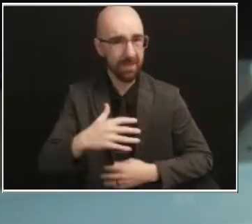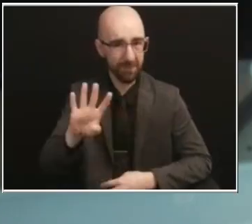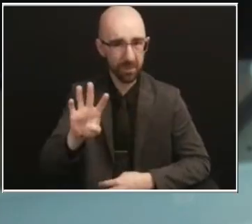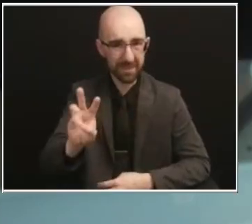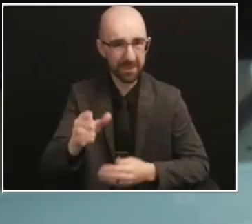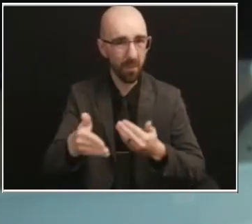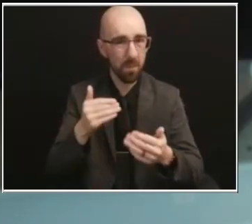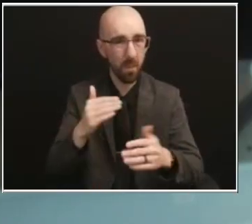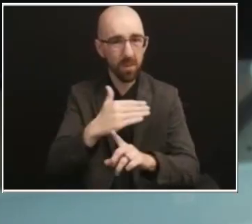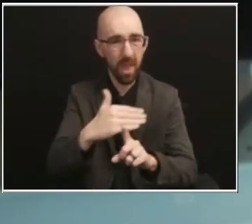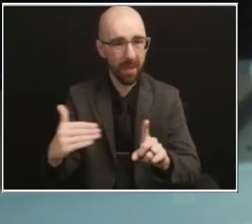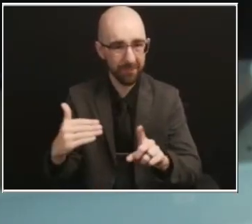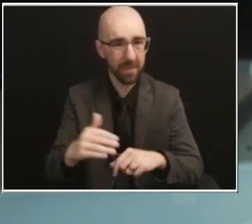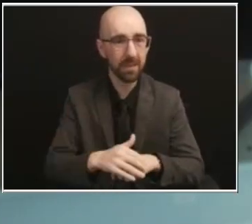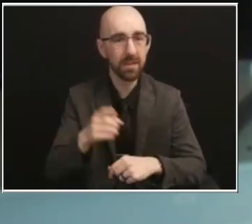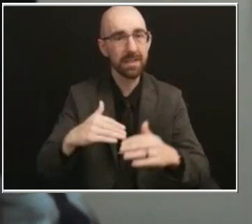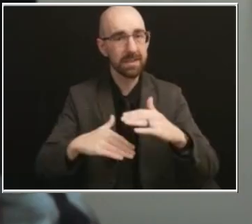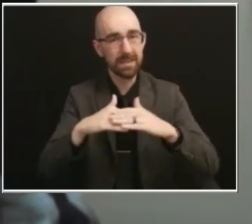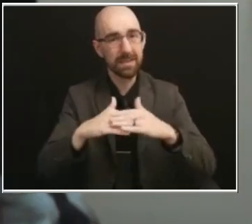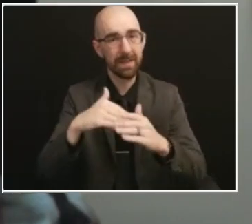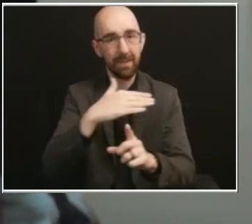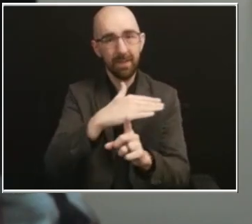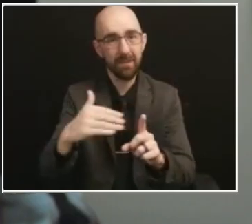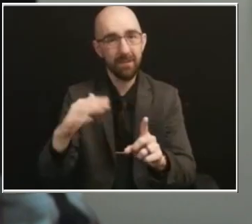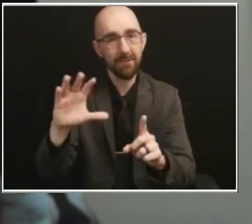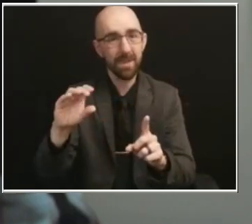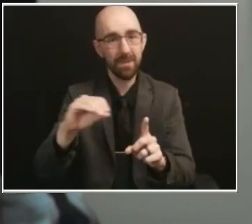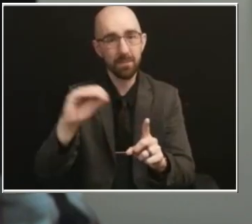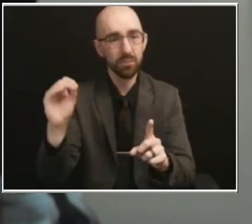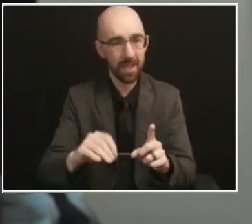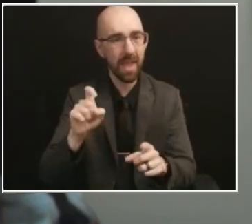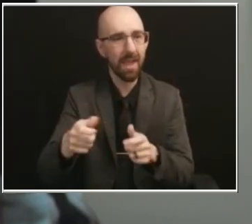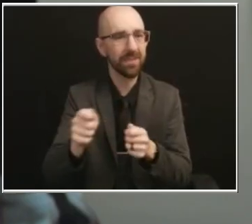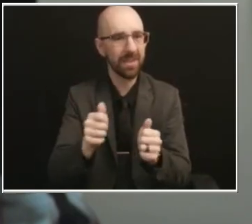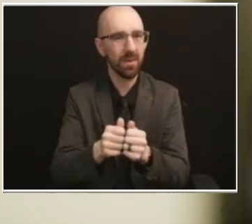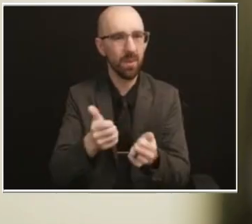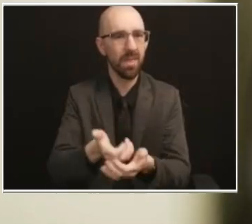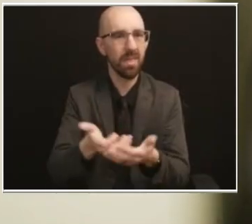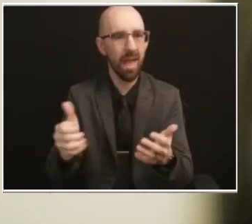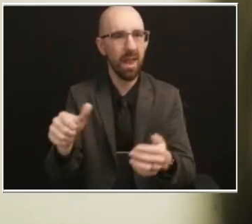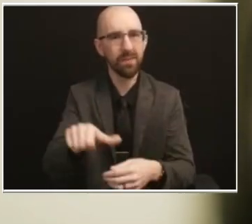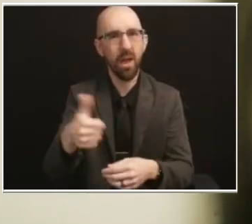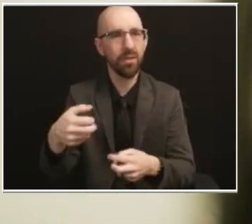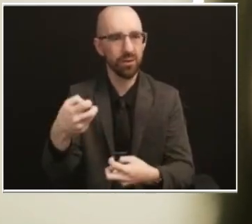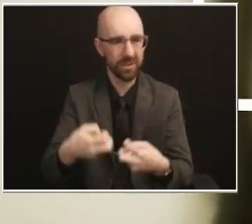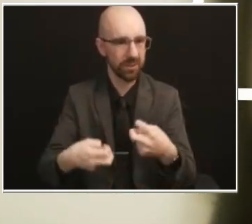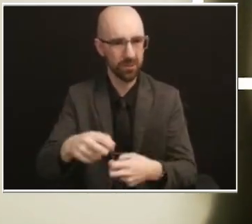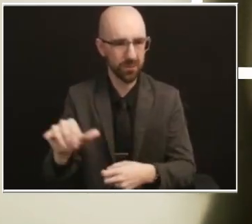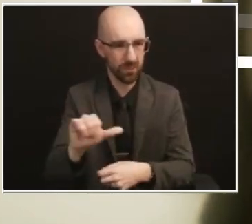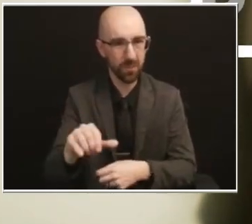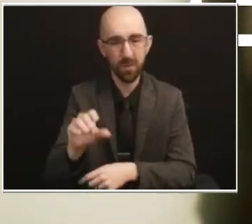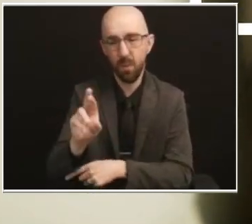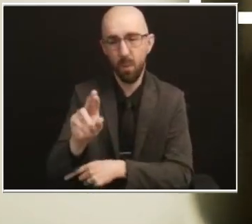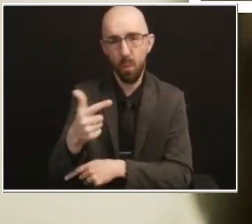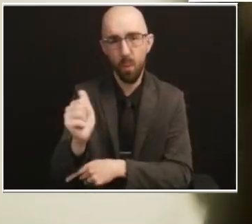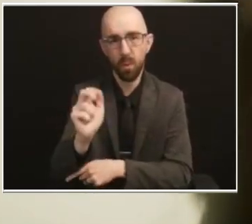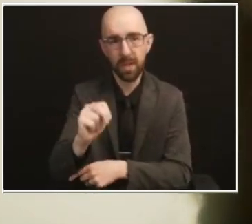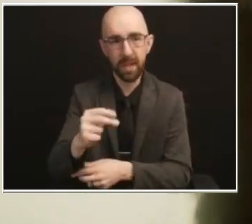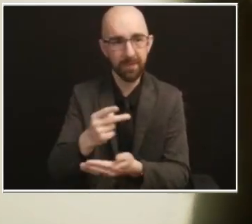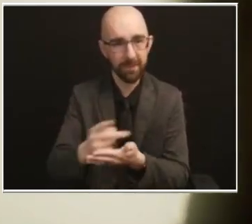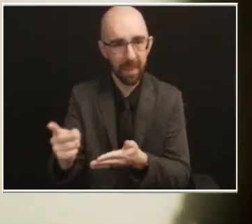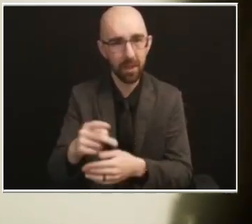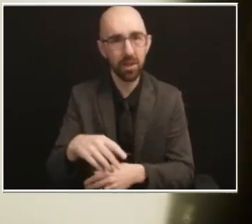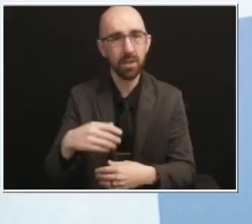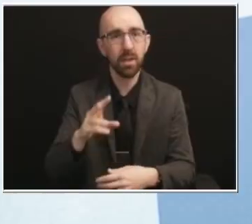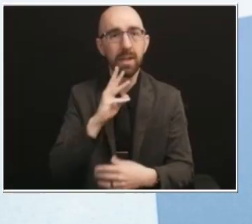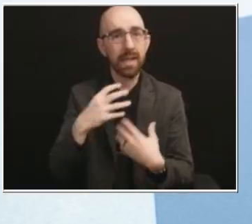at the 46% that Ezra was, we have to deal with a lot of other issues. Like organ failure, dehydration, and